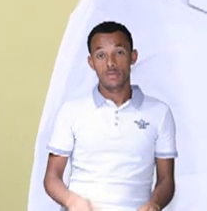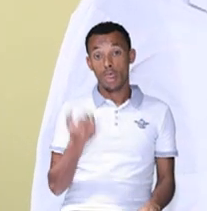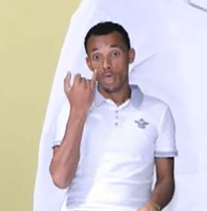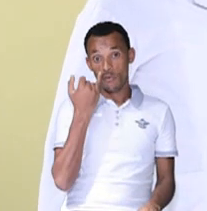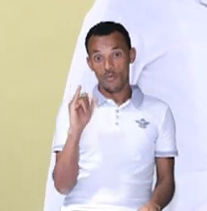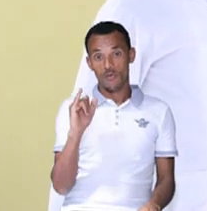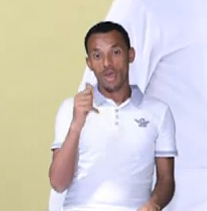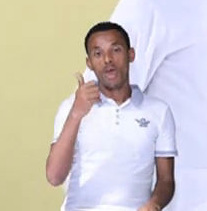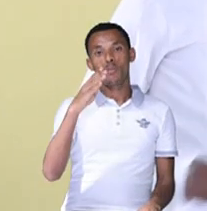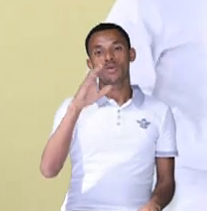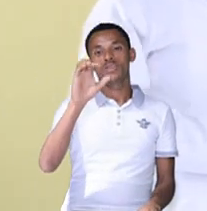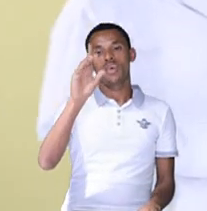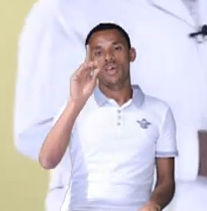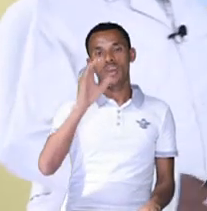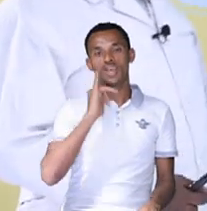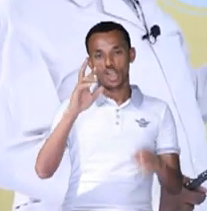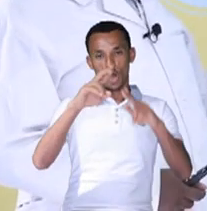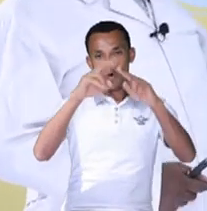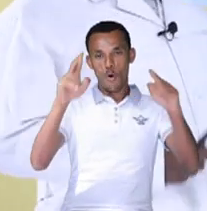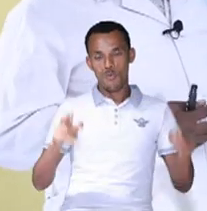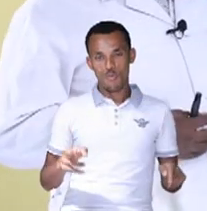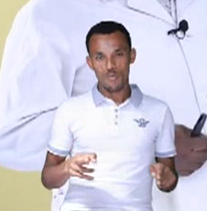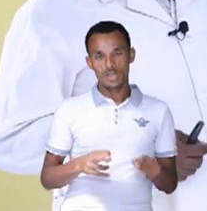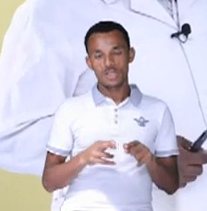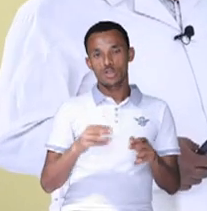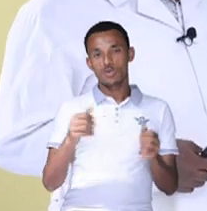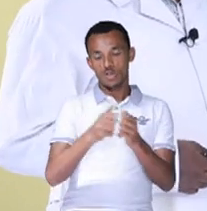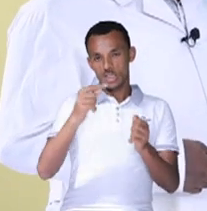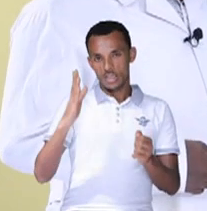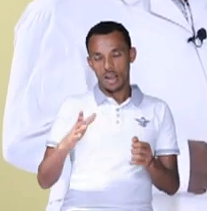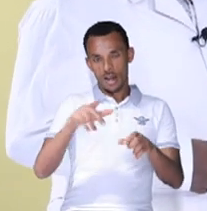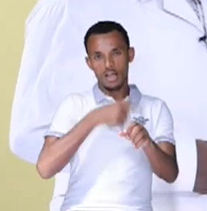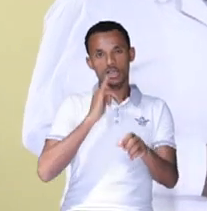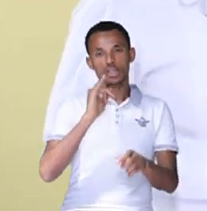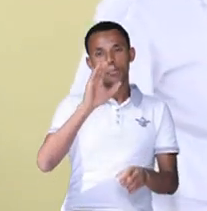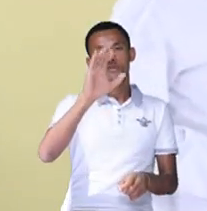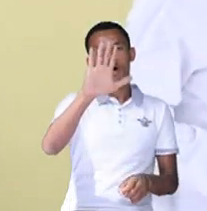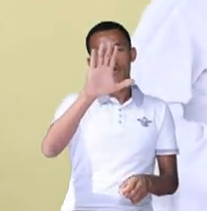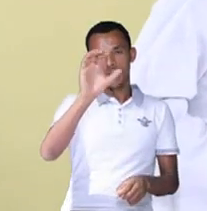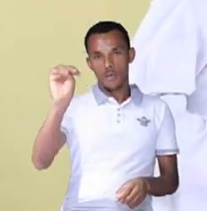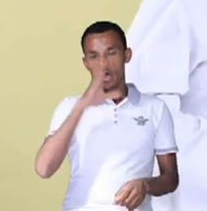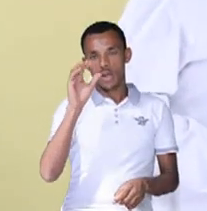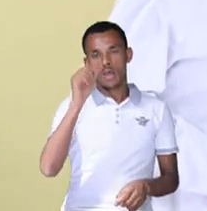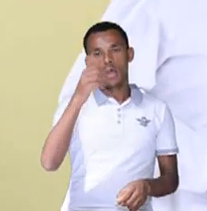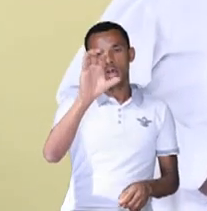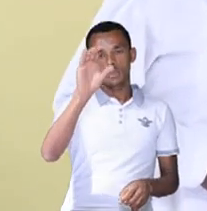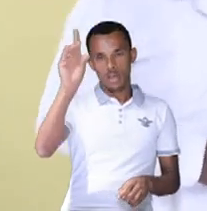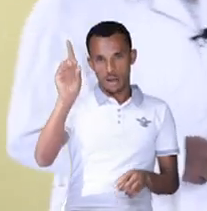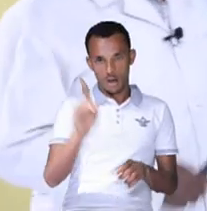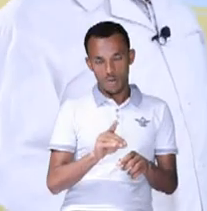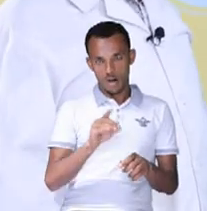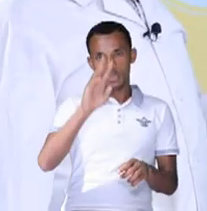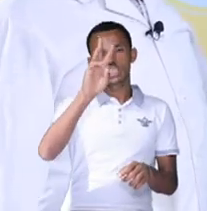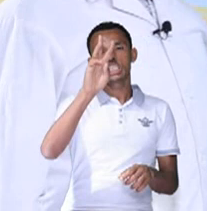If ABCD is a rhombus with the side length is 5 centimeter and AC diagonal is